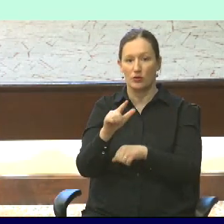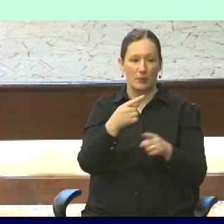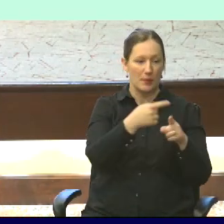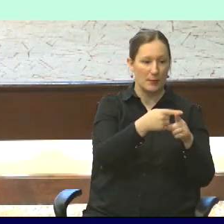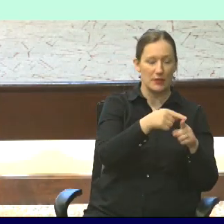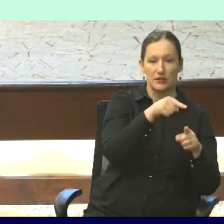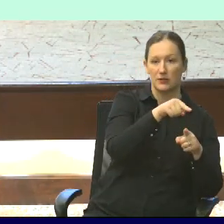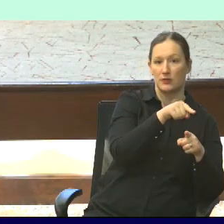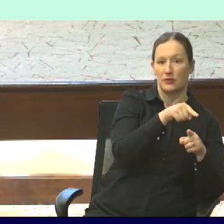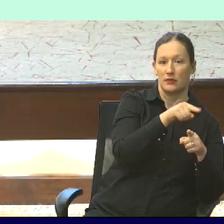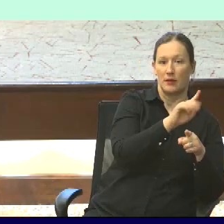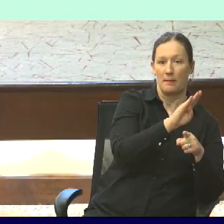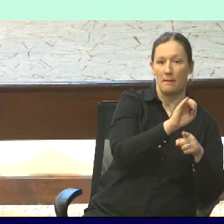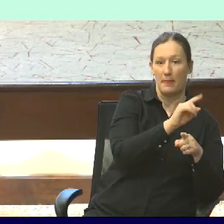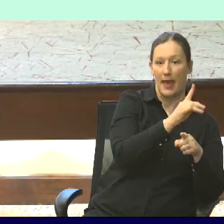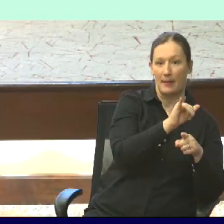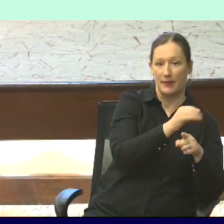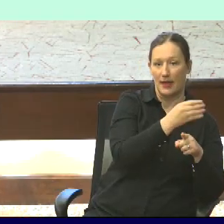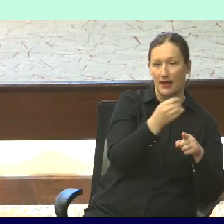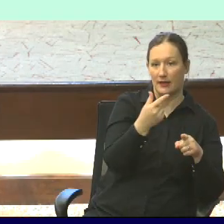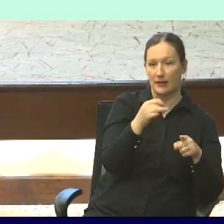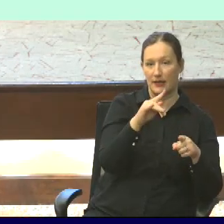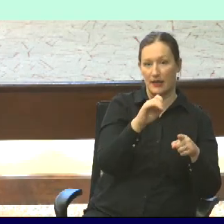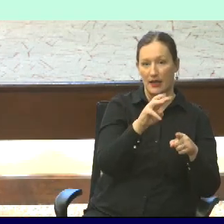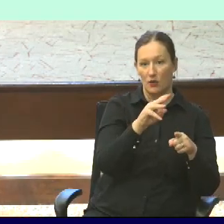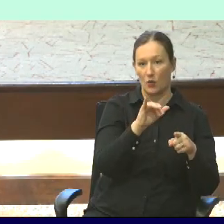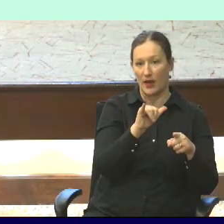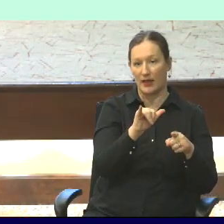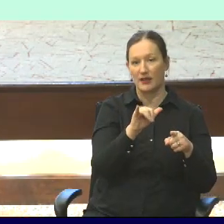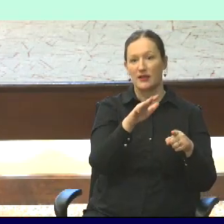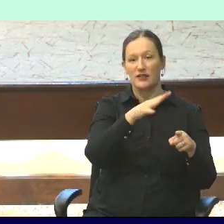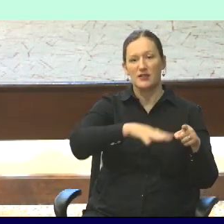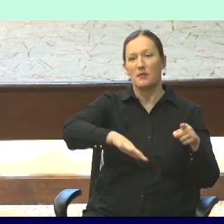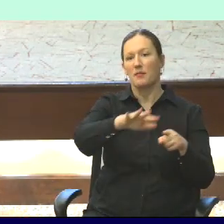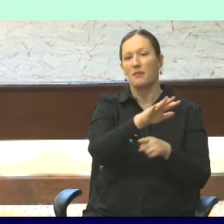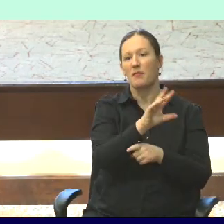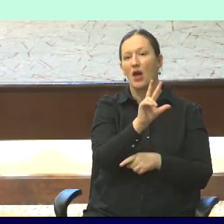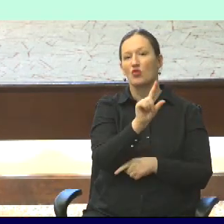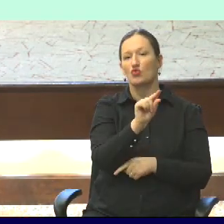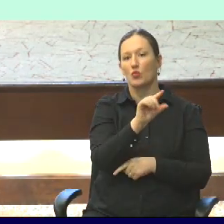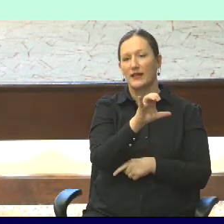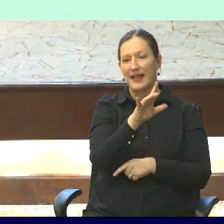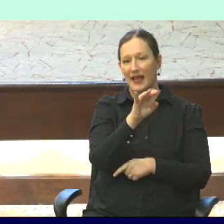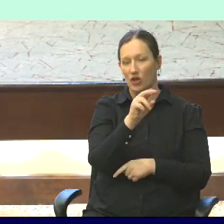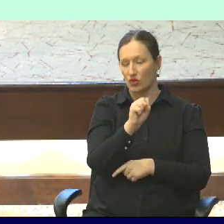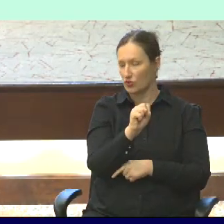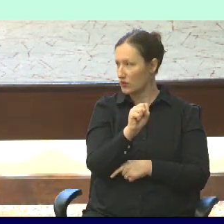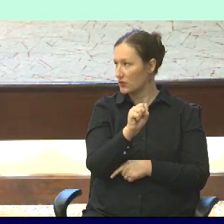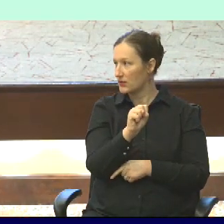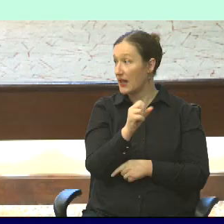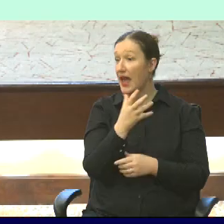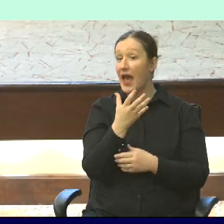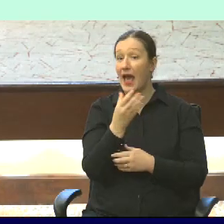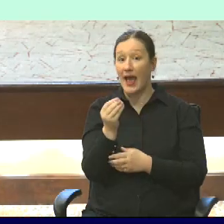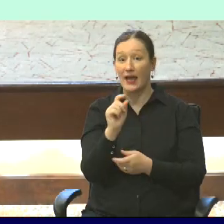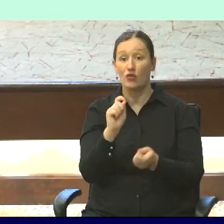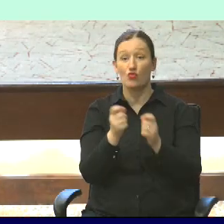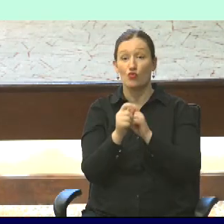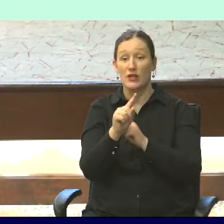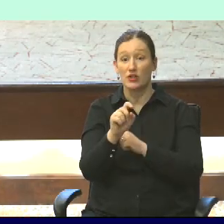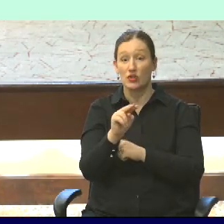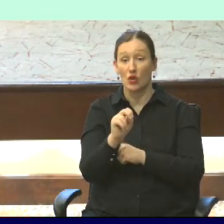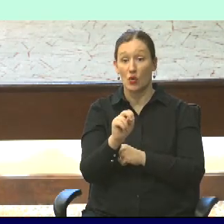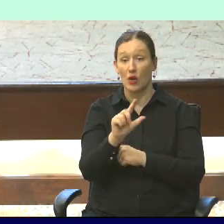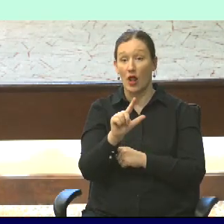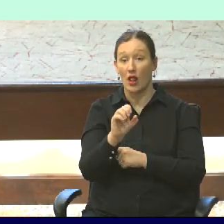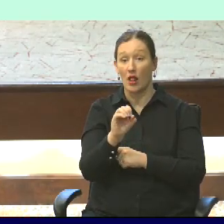and Gateway, and then also, and that's about 20 acres, and then rezoning Lot 4 on this